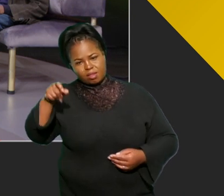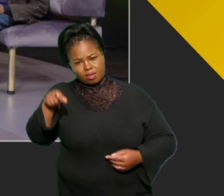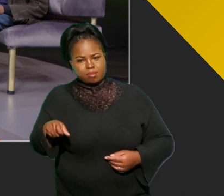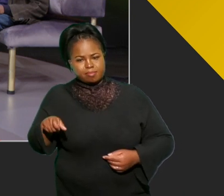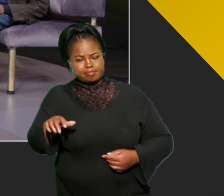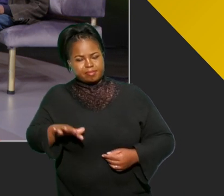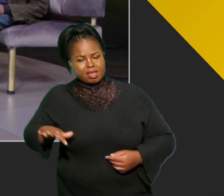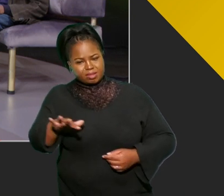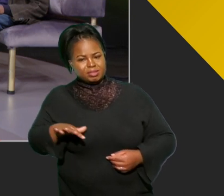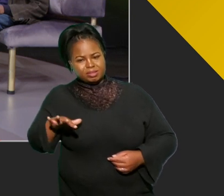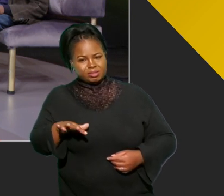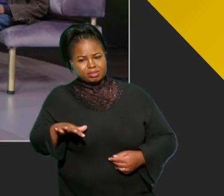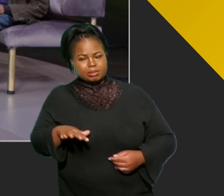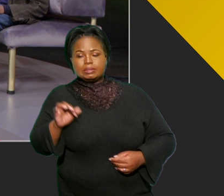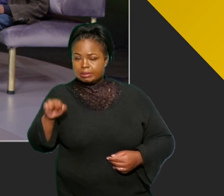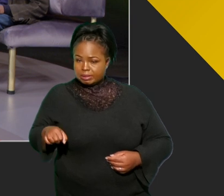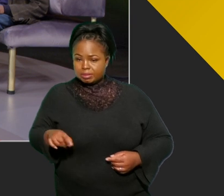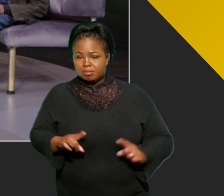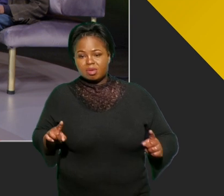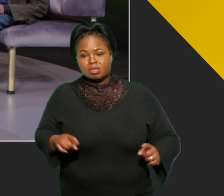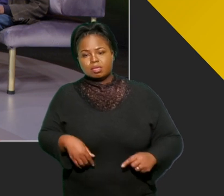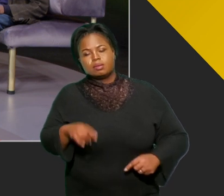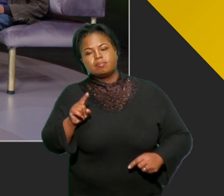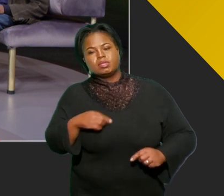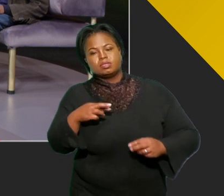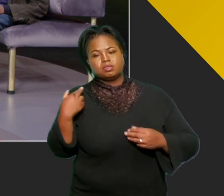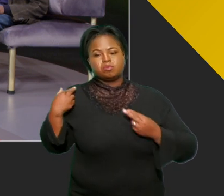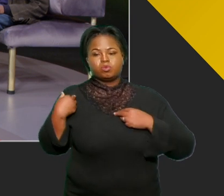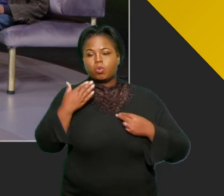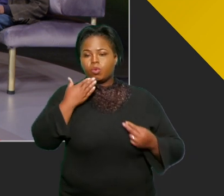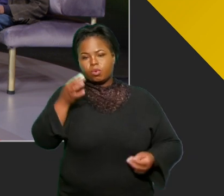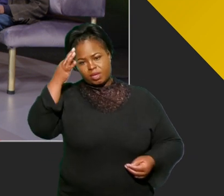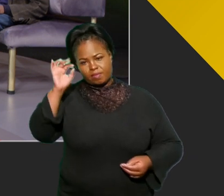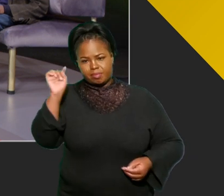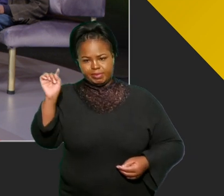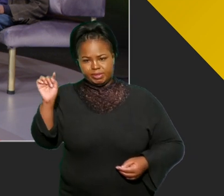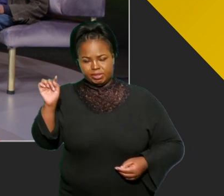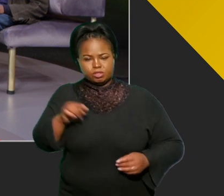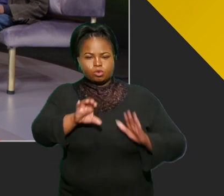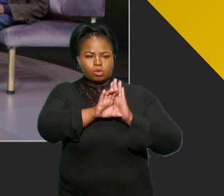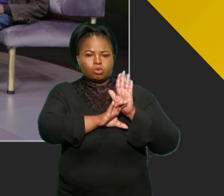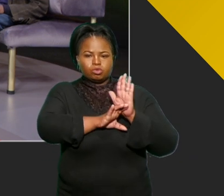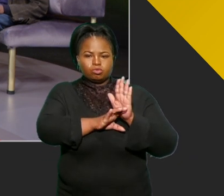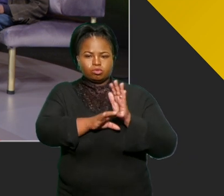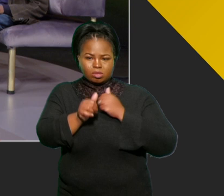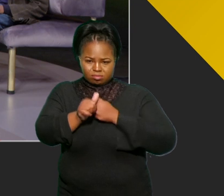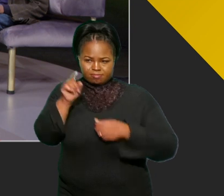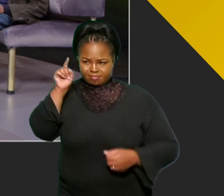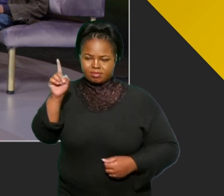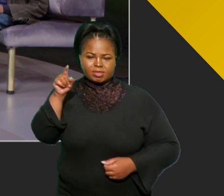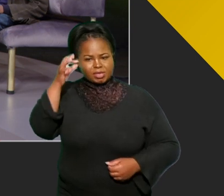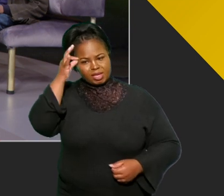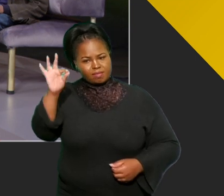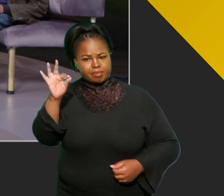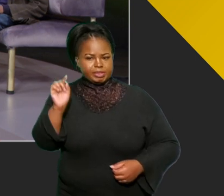home or an alternative? Yes, but that role has to be played by our government. Okay. It's a constitutional obligation. Mm. Okay.